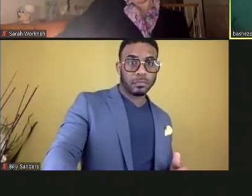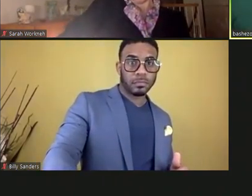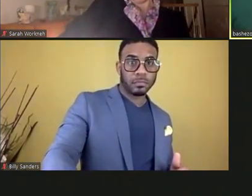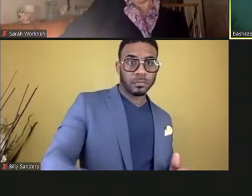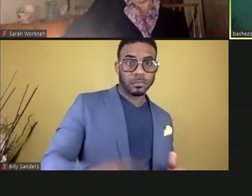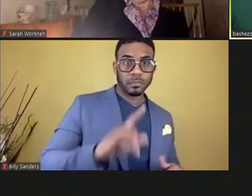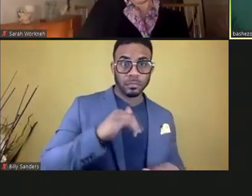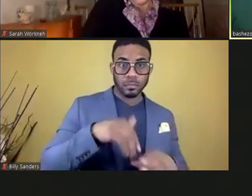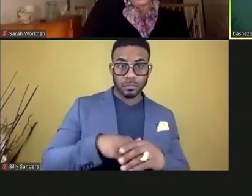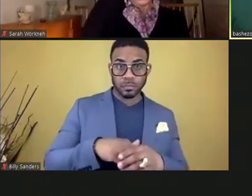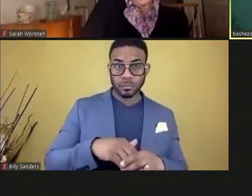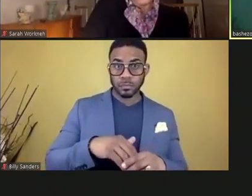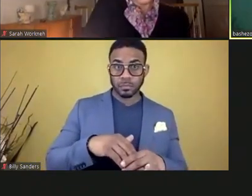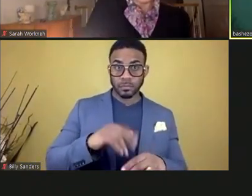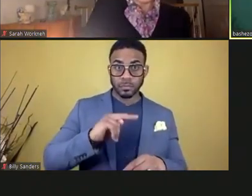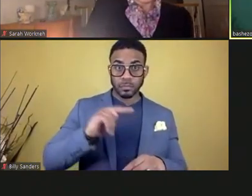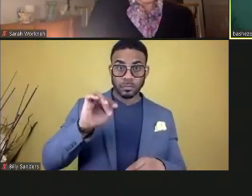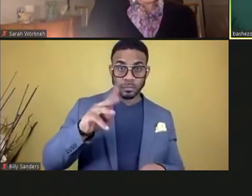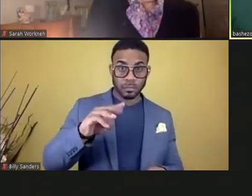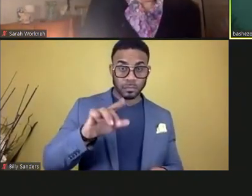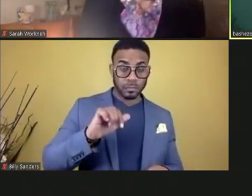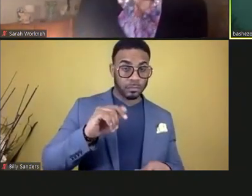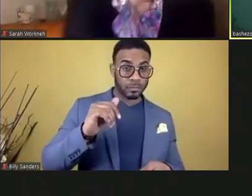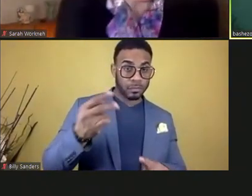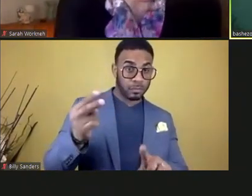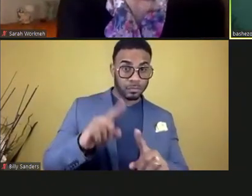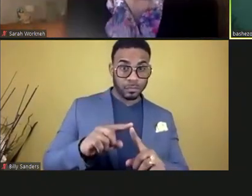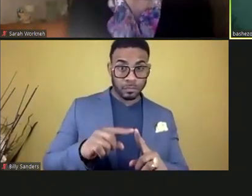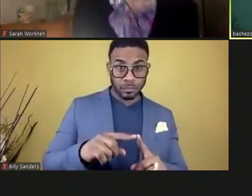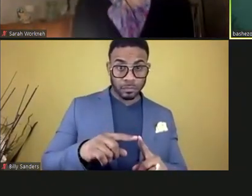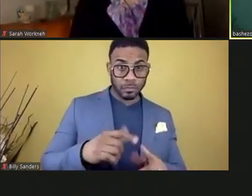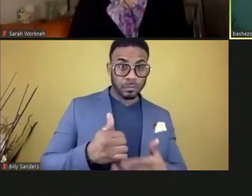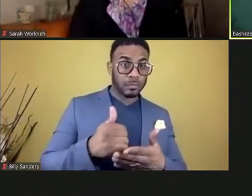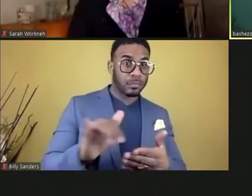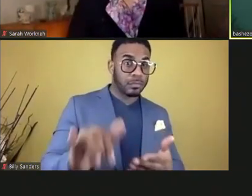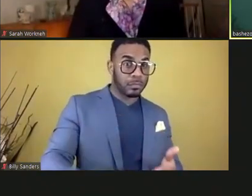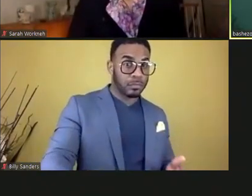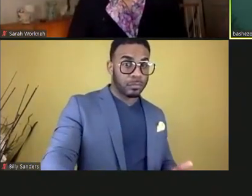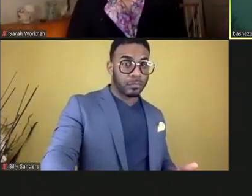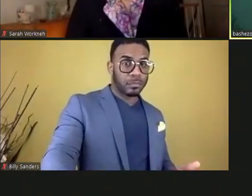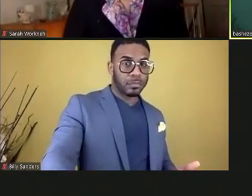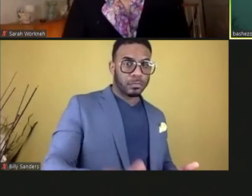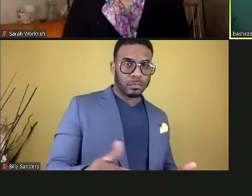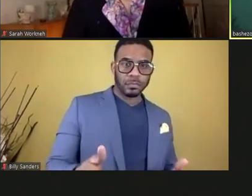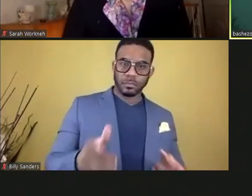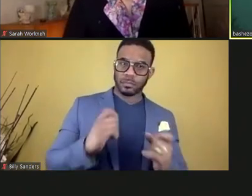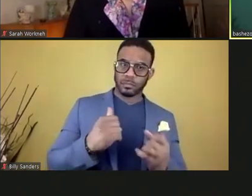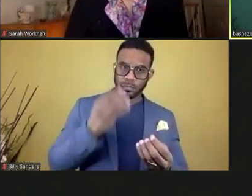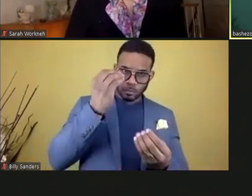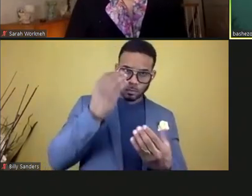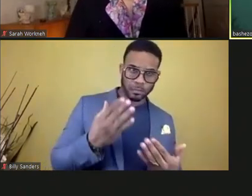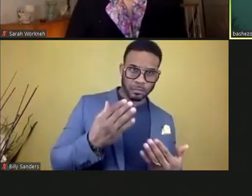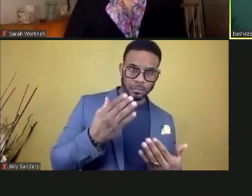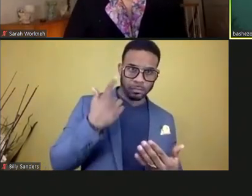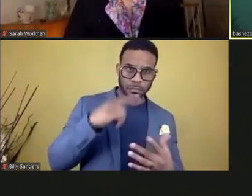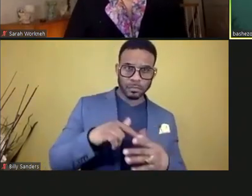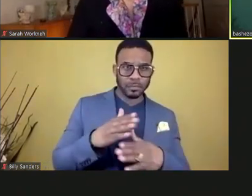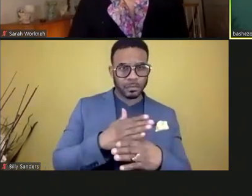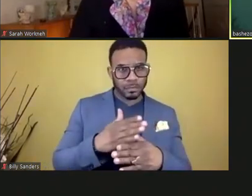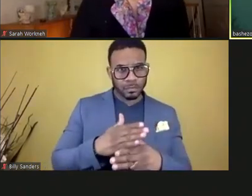are in North Adams and the Berkshires to help like give us this information for us to